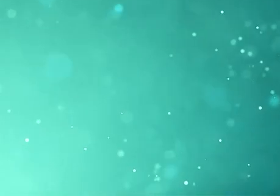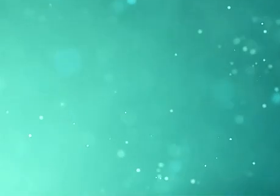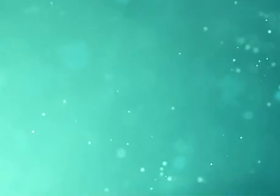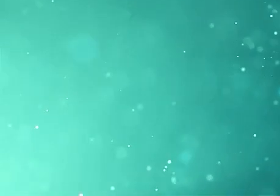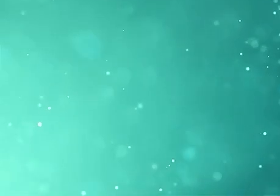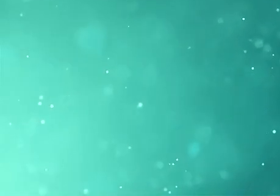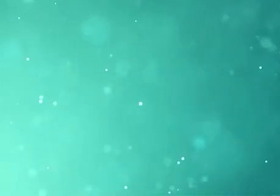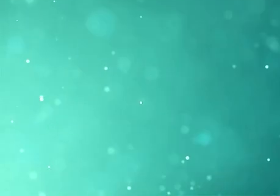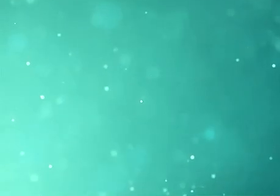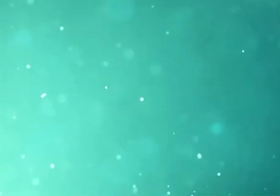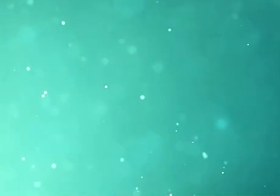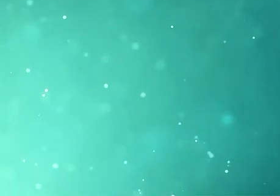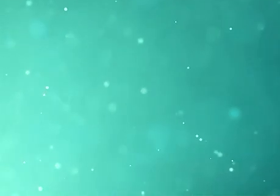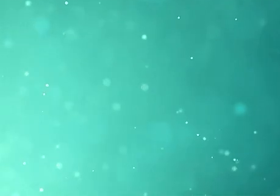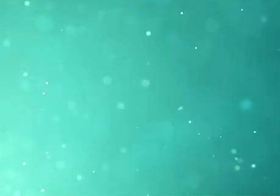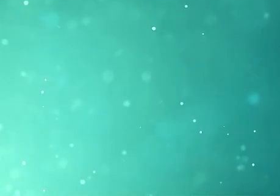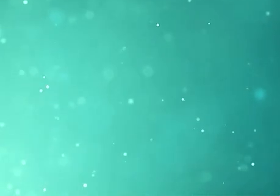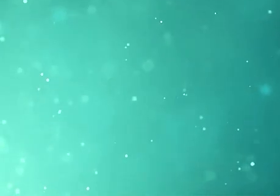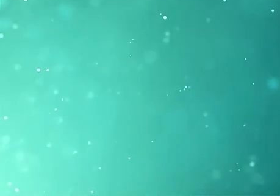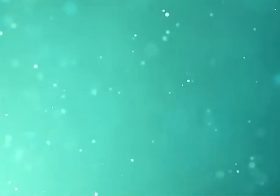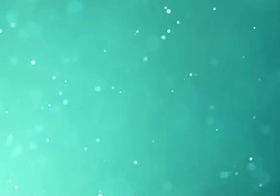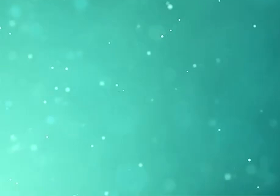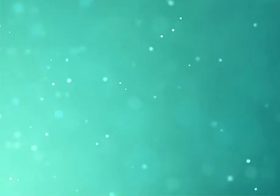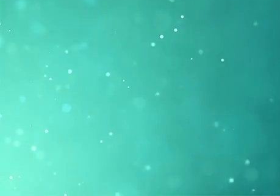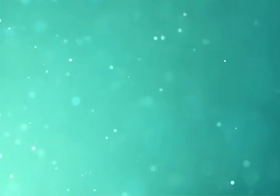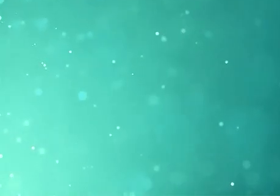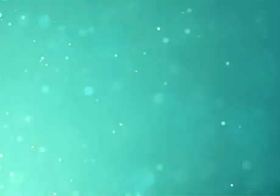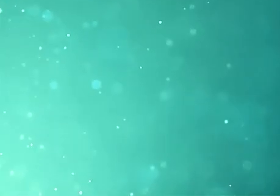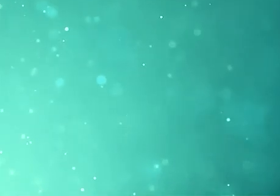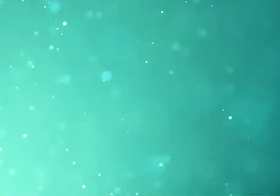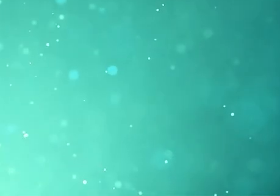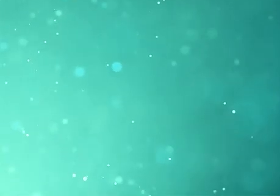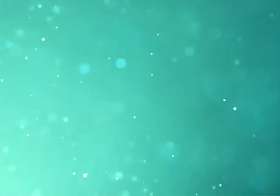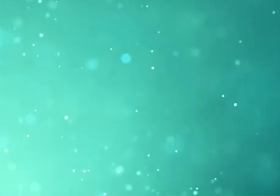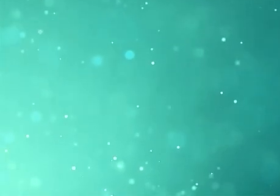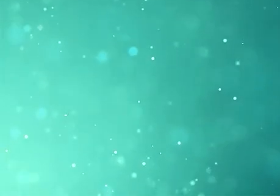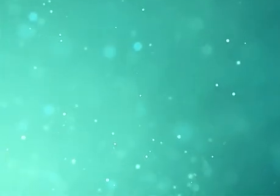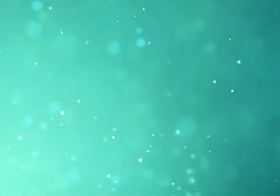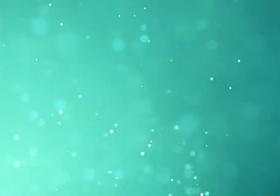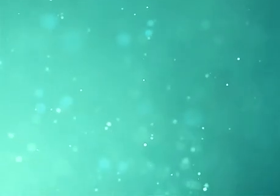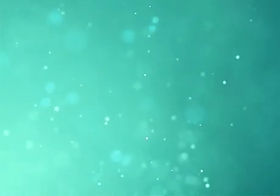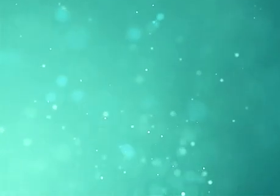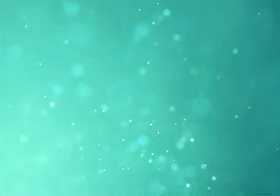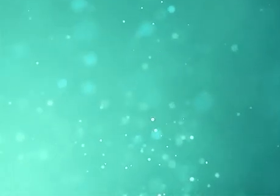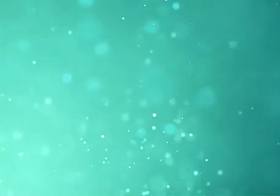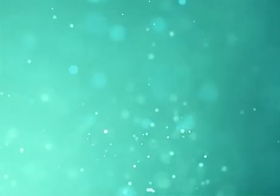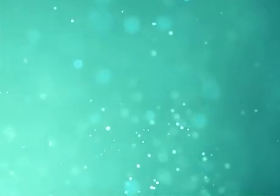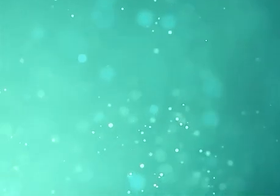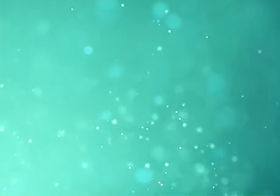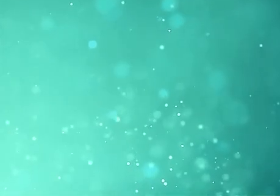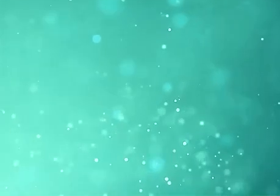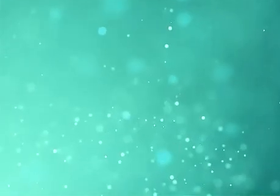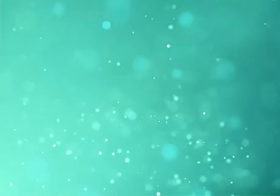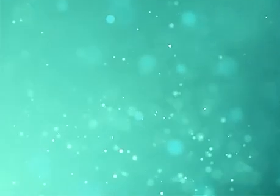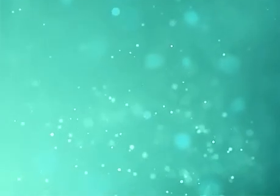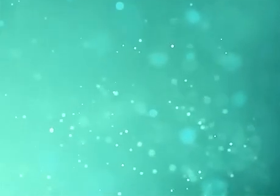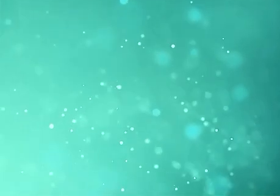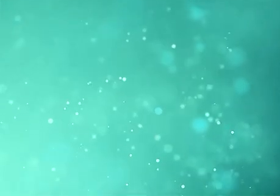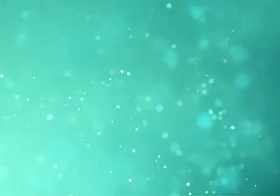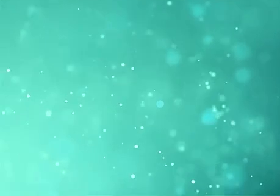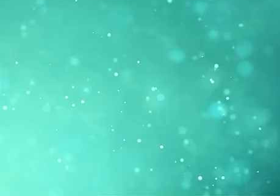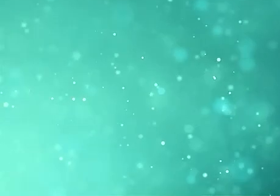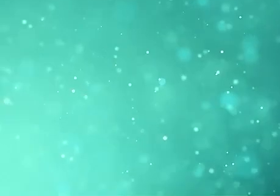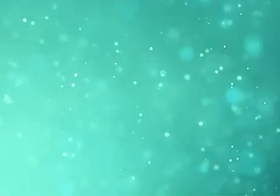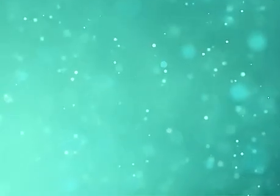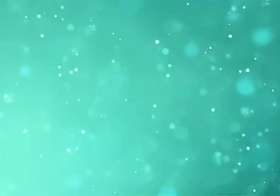Through those who seek to know God, knowledge penetrates the reality of insight. They